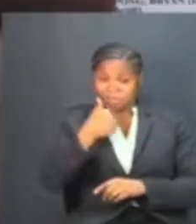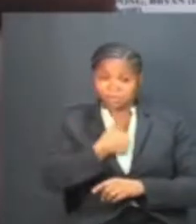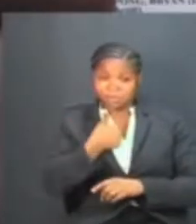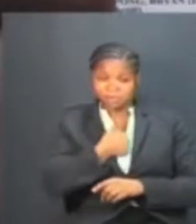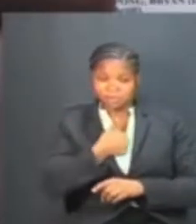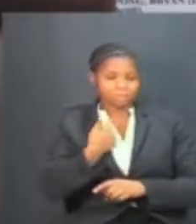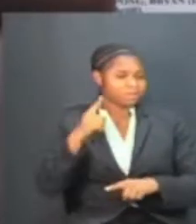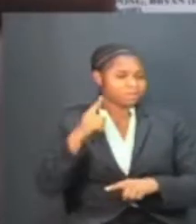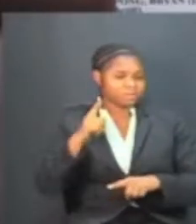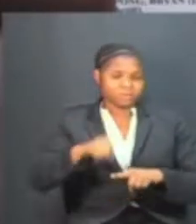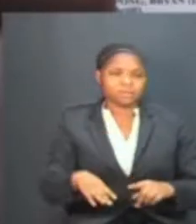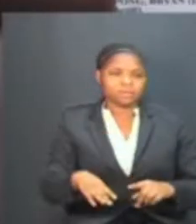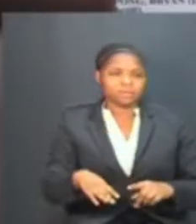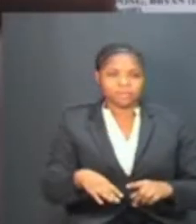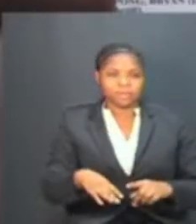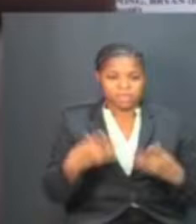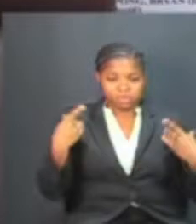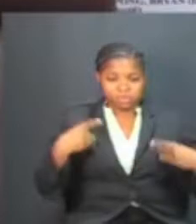Mr.